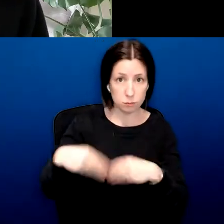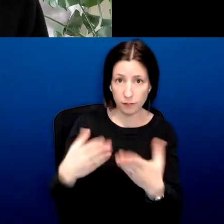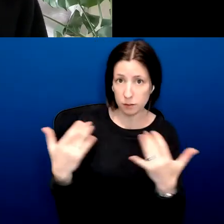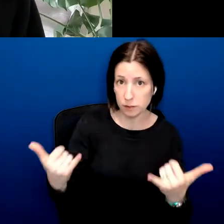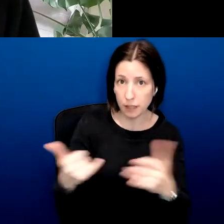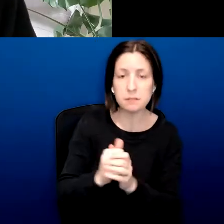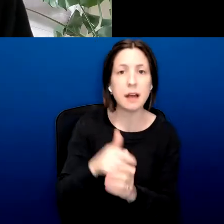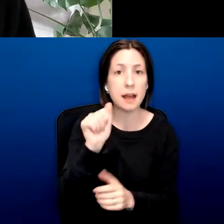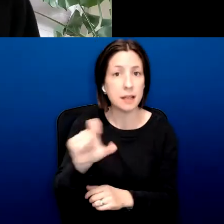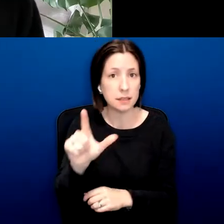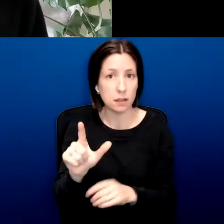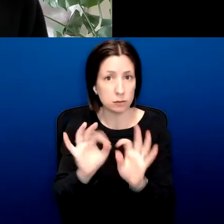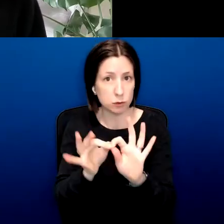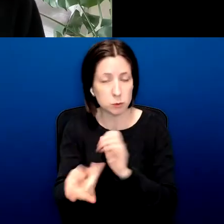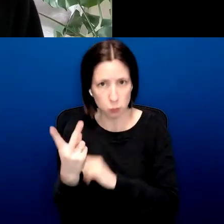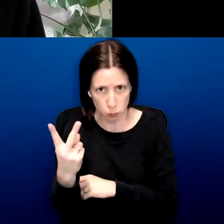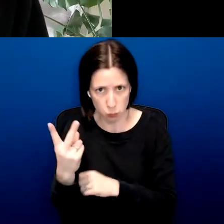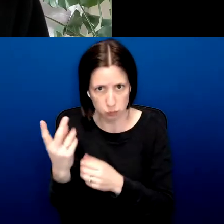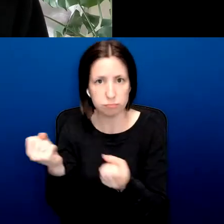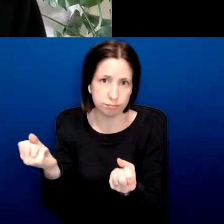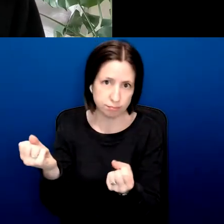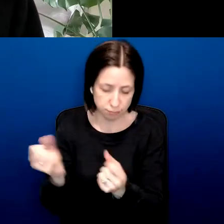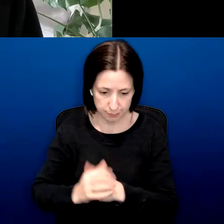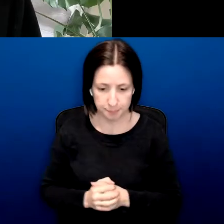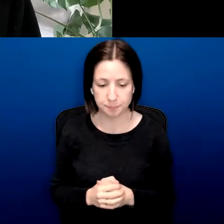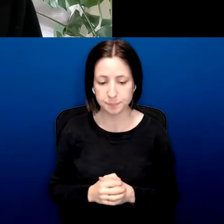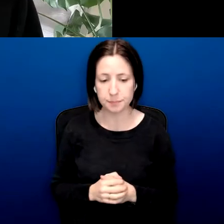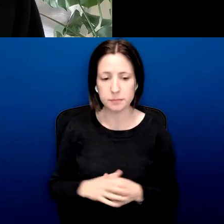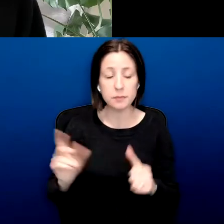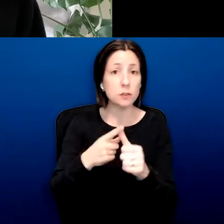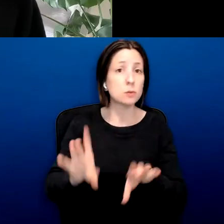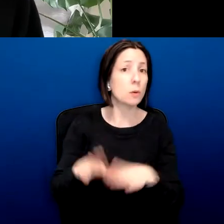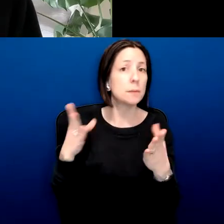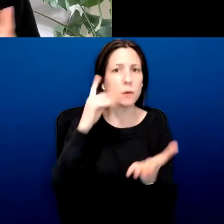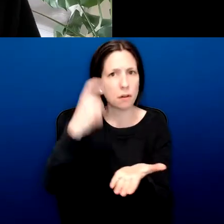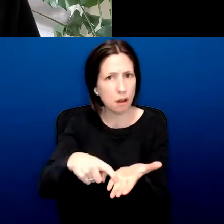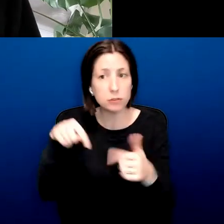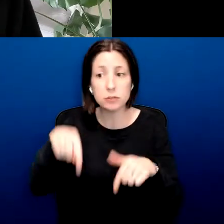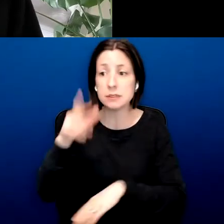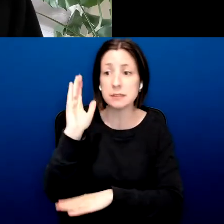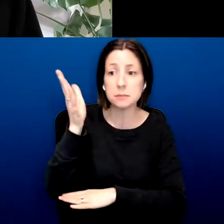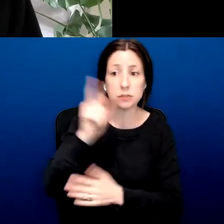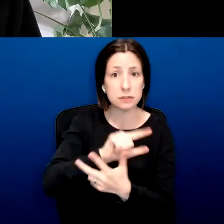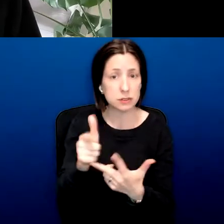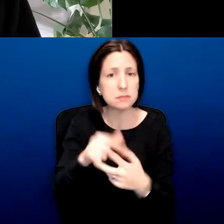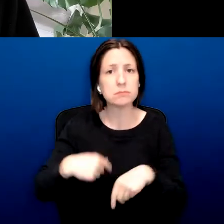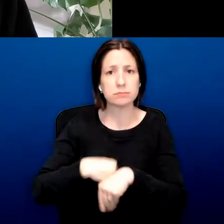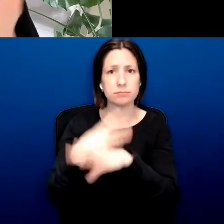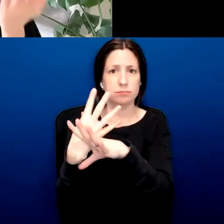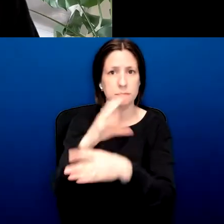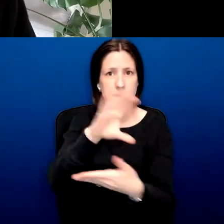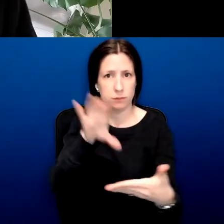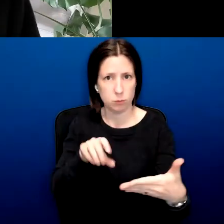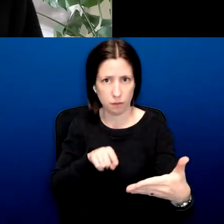here with us today. To begin this session, I'll acknowledge that this speaker series is being held virtually, and it's hosted by folks